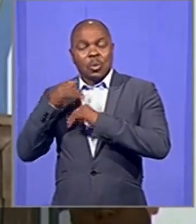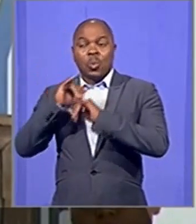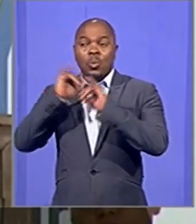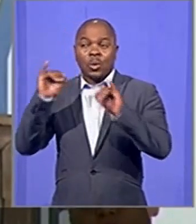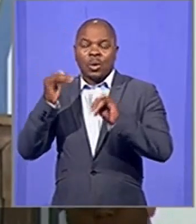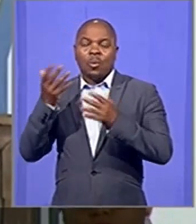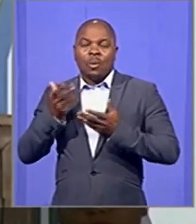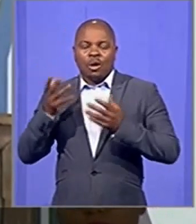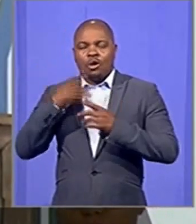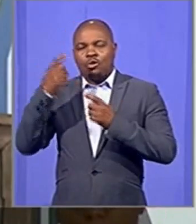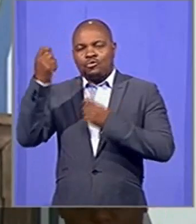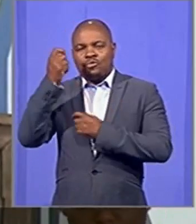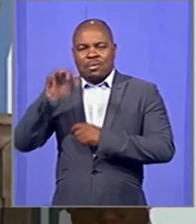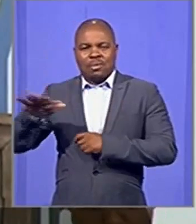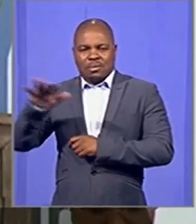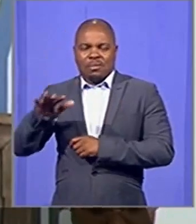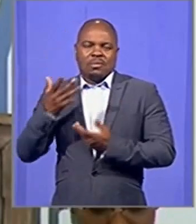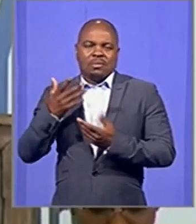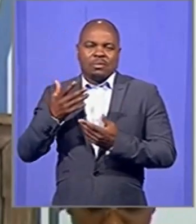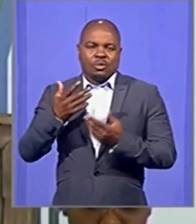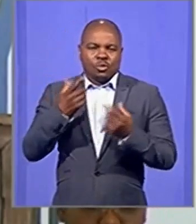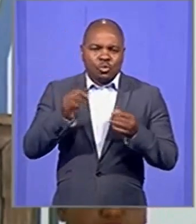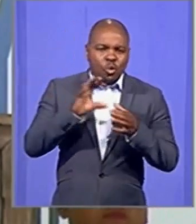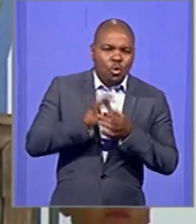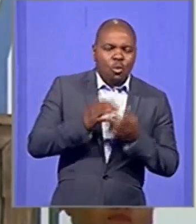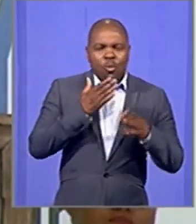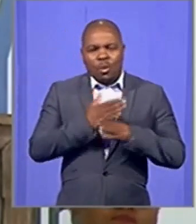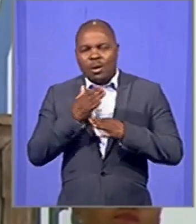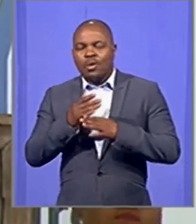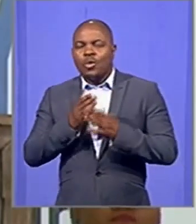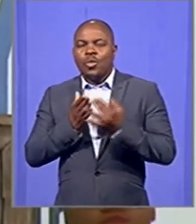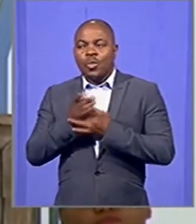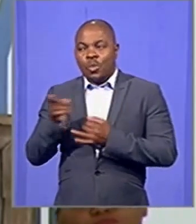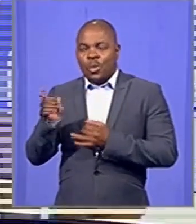areas, for domestic work and managing household.